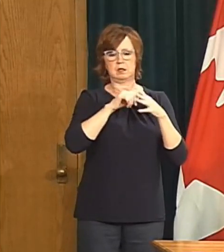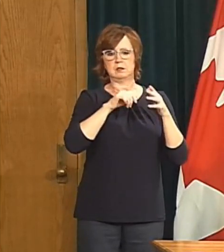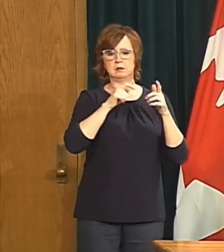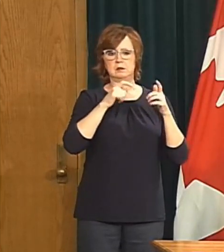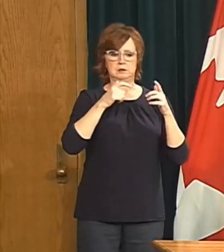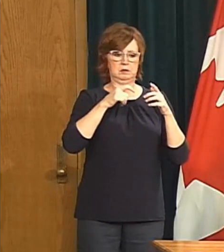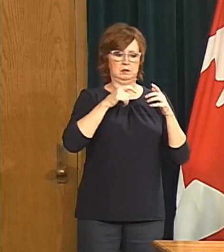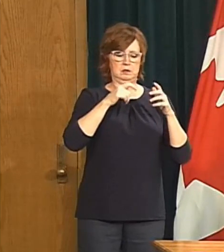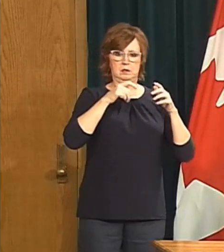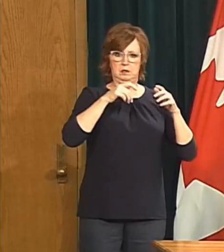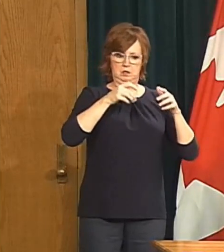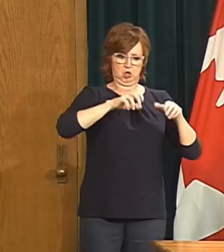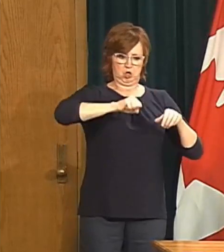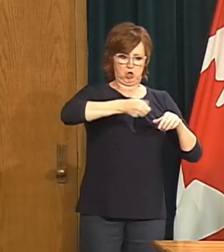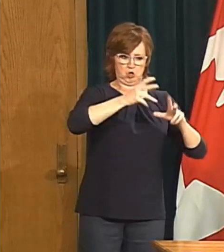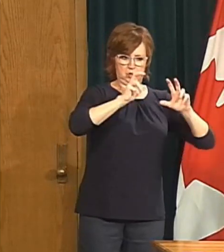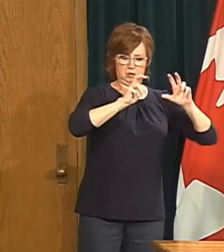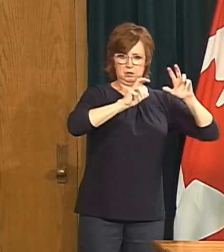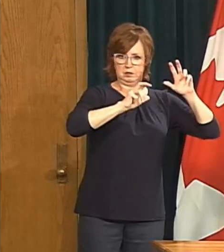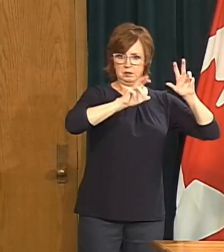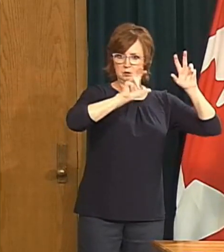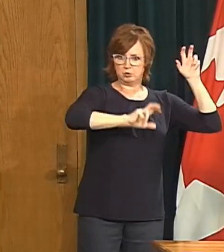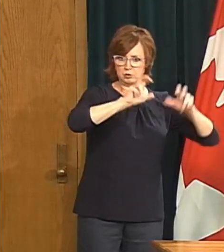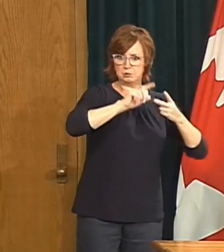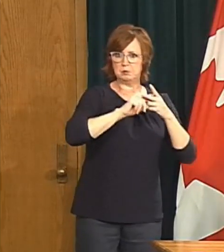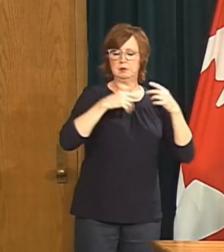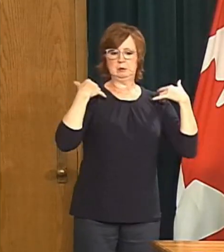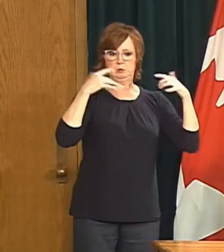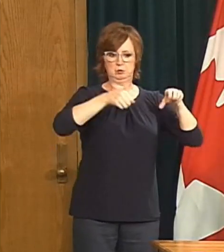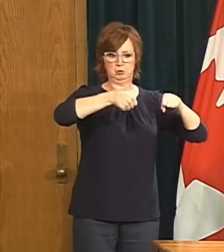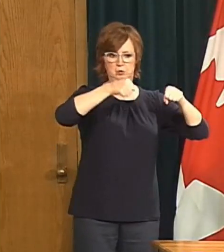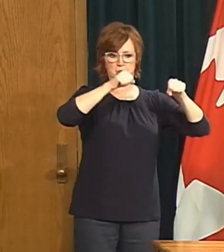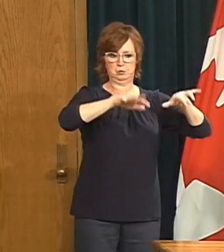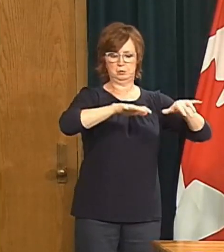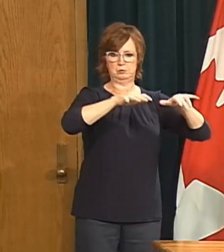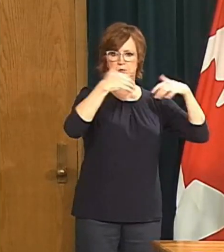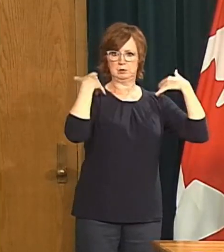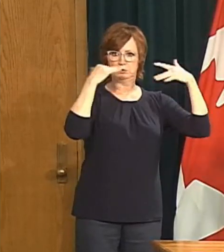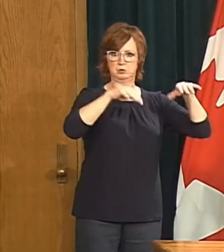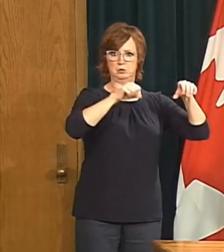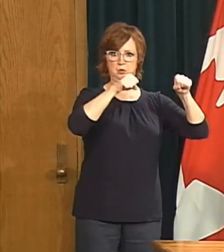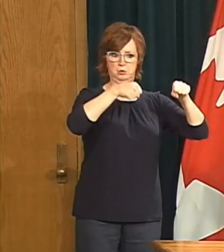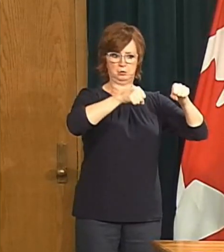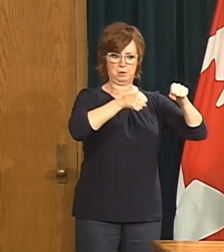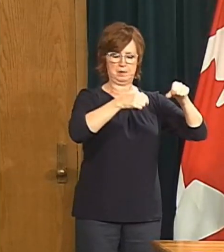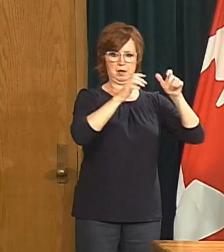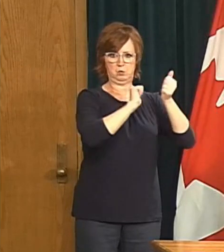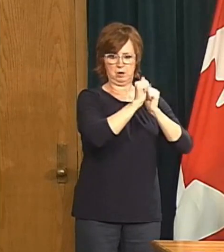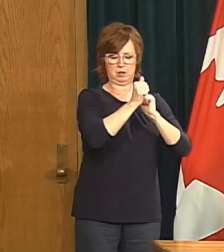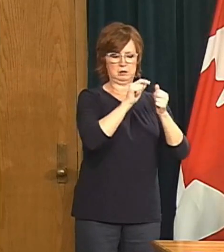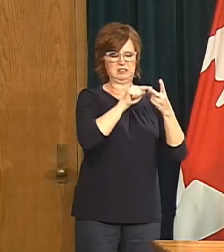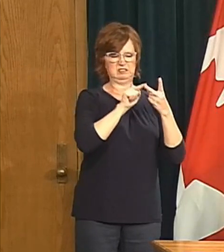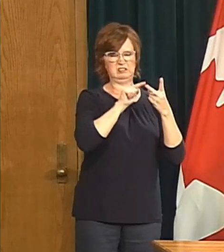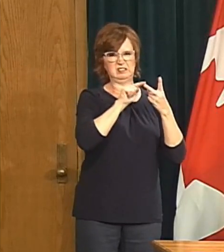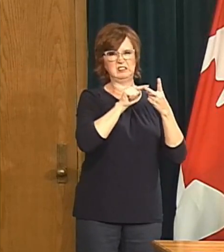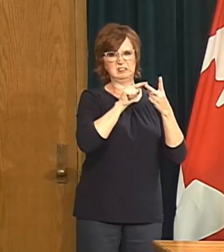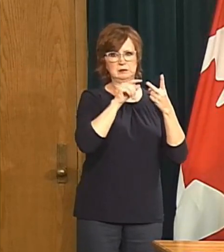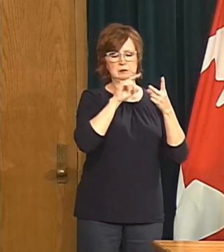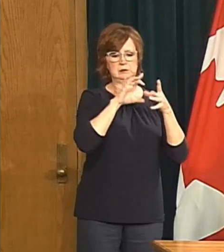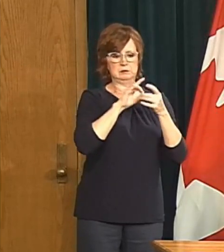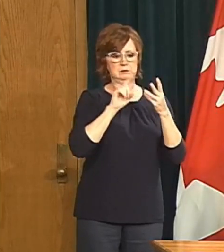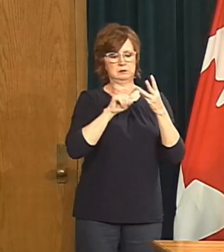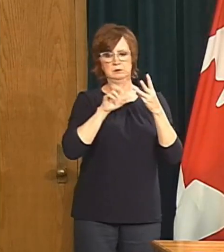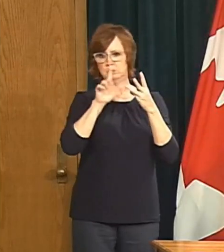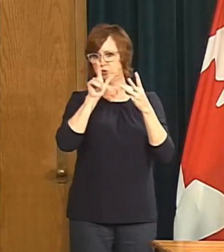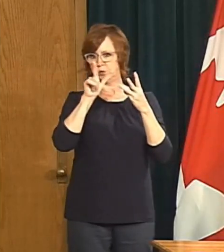uncommon. 27 are individuals who have no known exposure, so not a close contact to a known